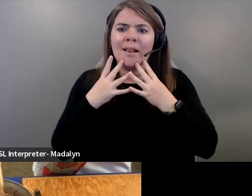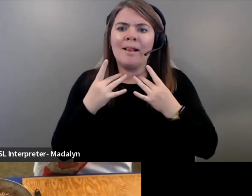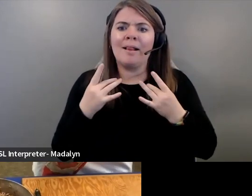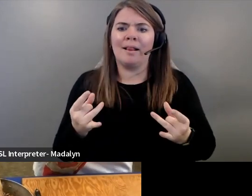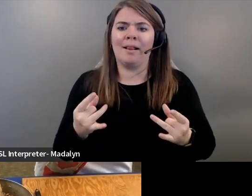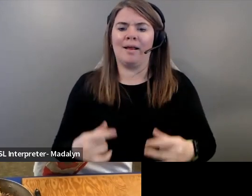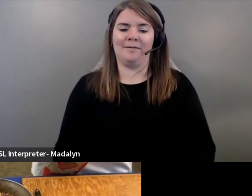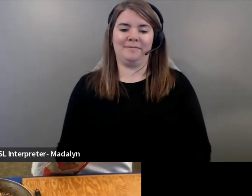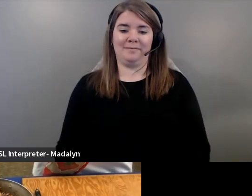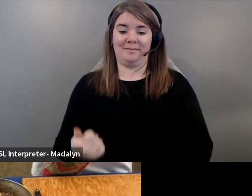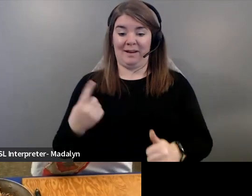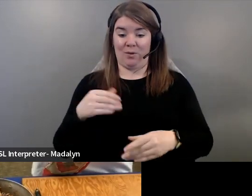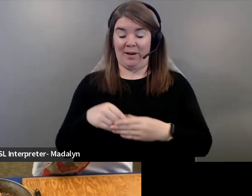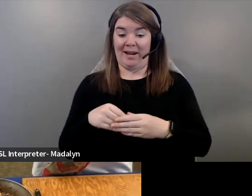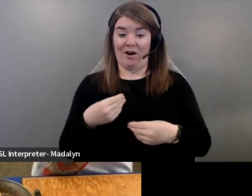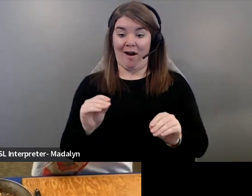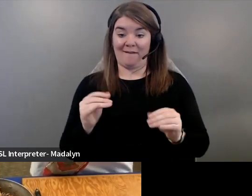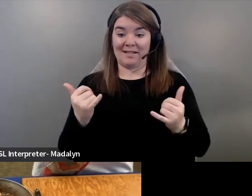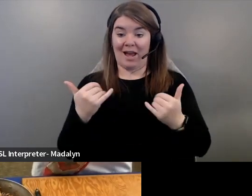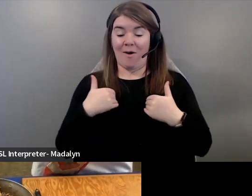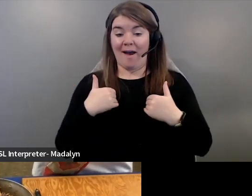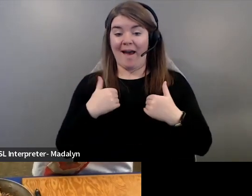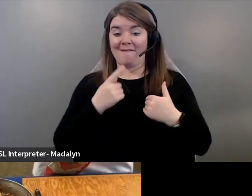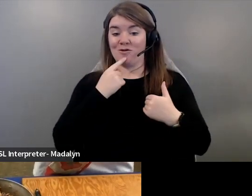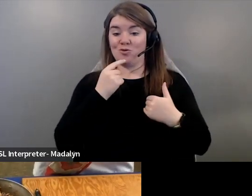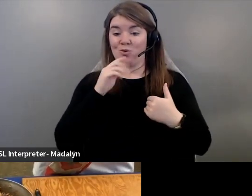Everybody in our office will now have red beans and rice for lunch.